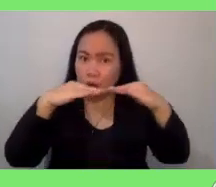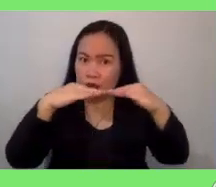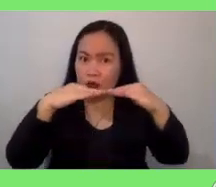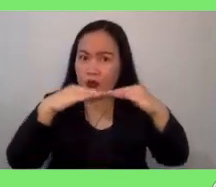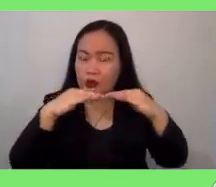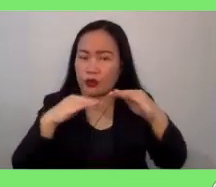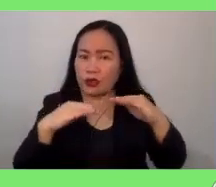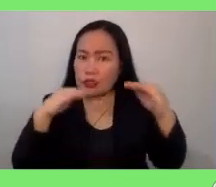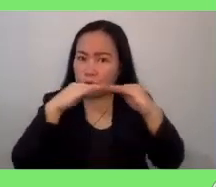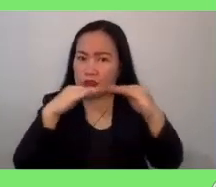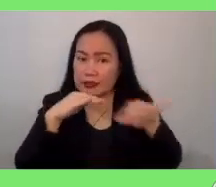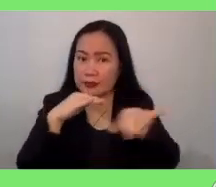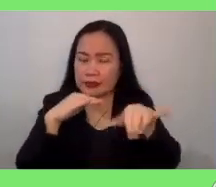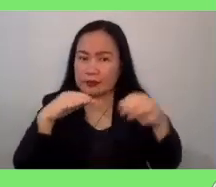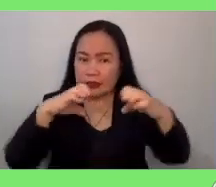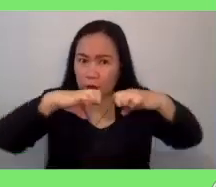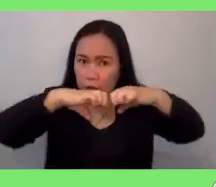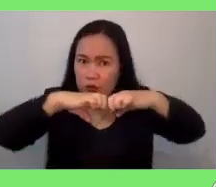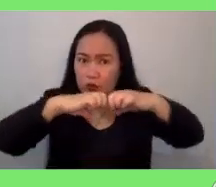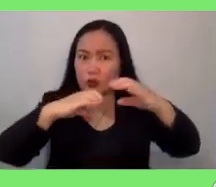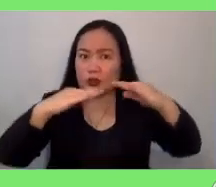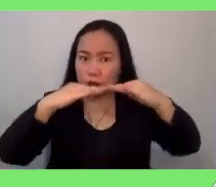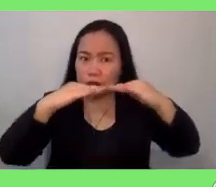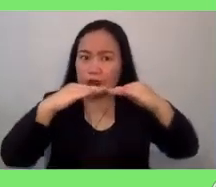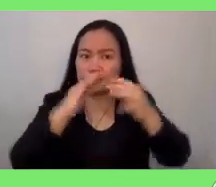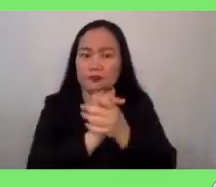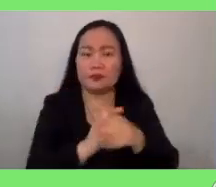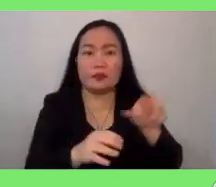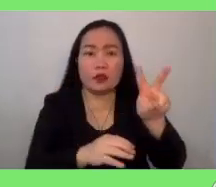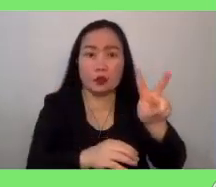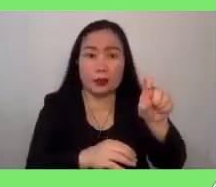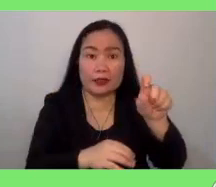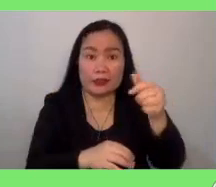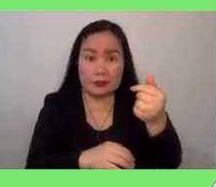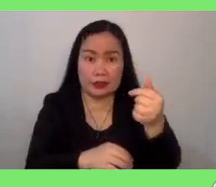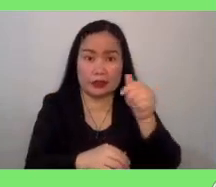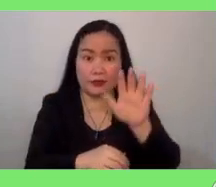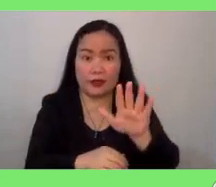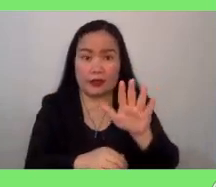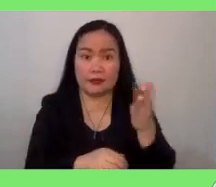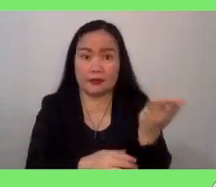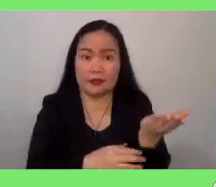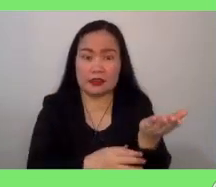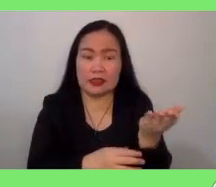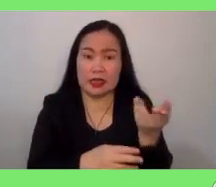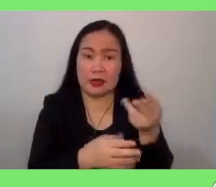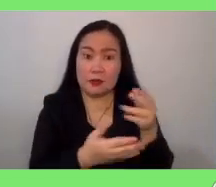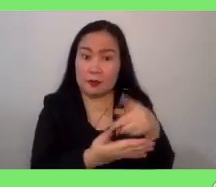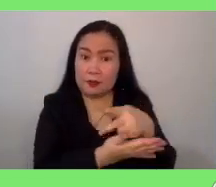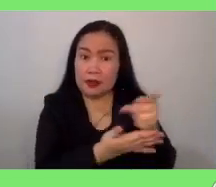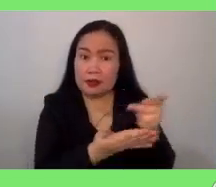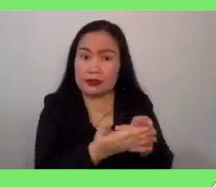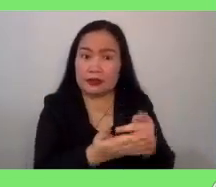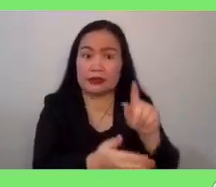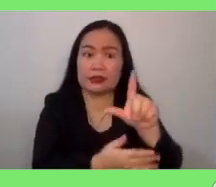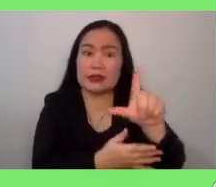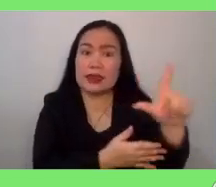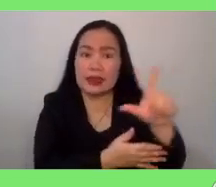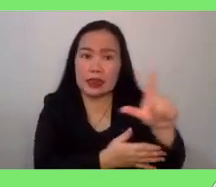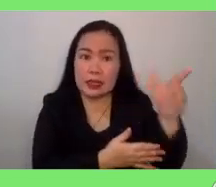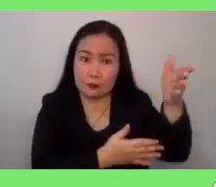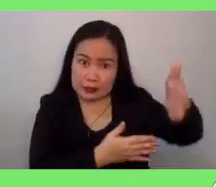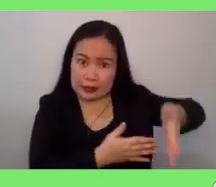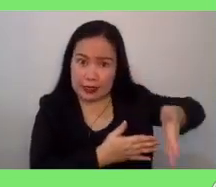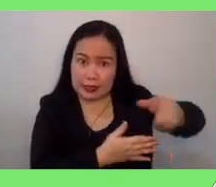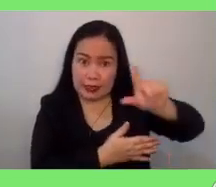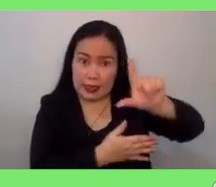tayong mga parts dyan. Ito po, yung 2x plus 5, This is the left side of the